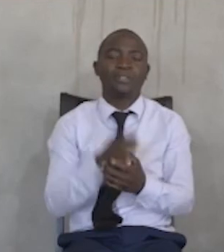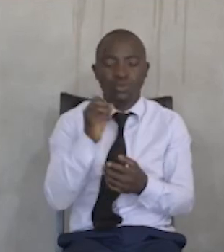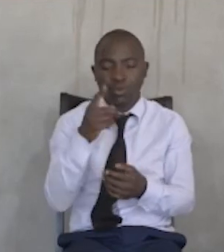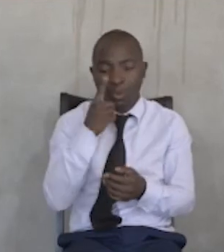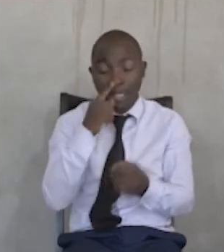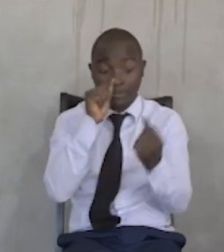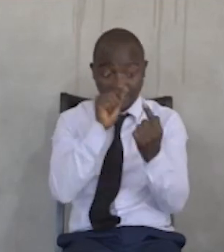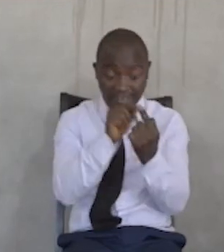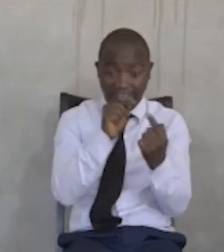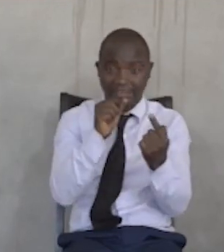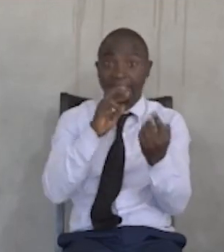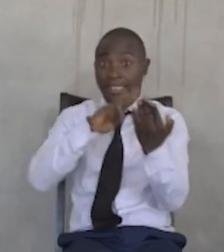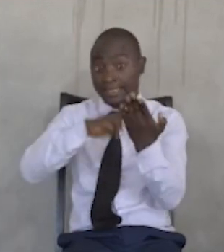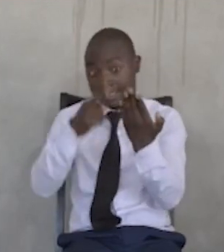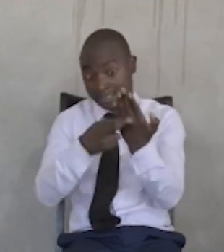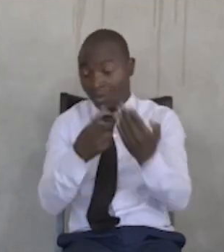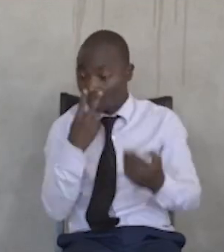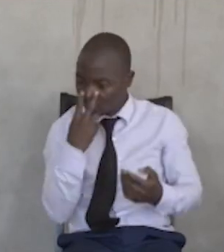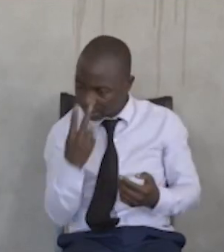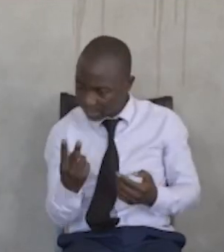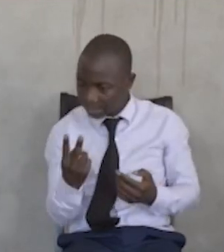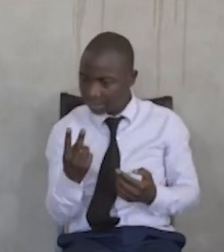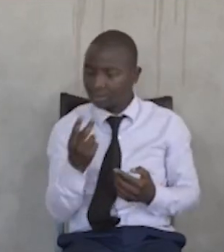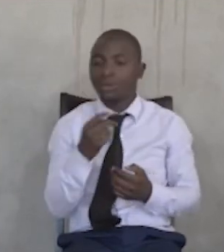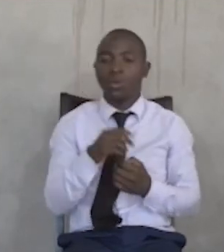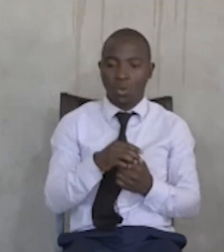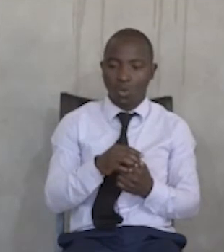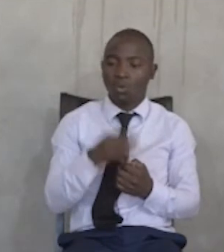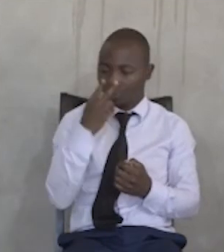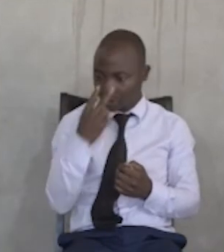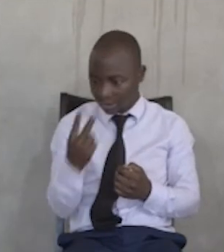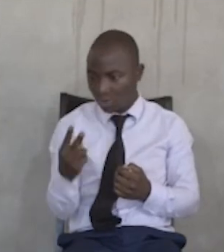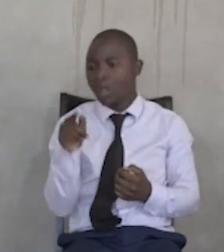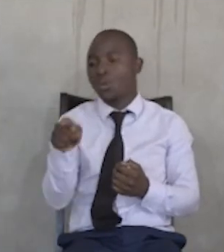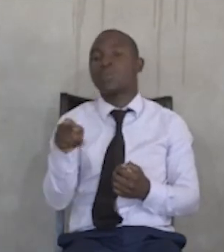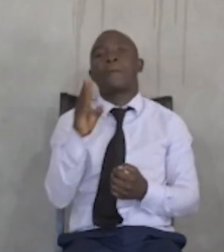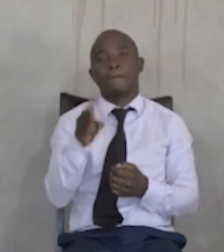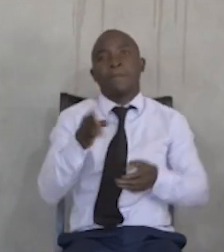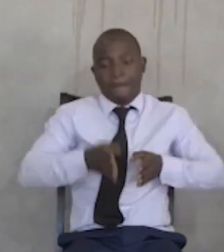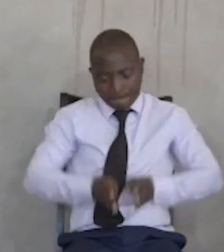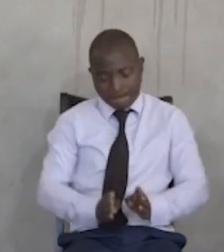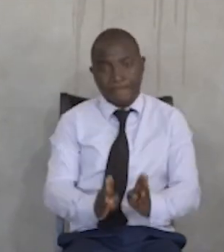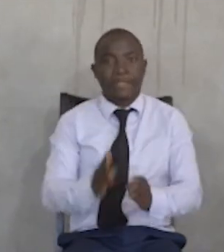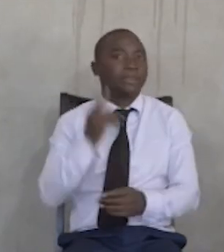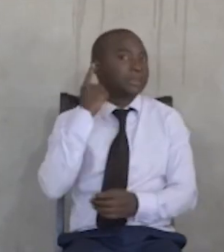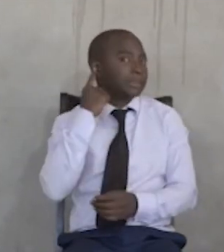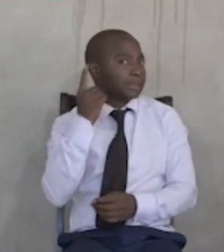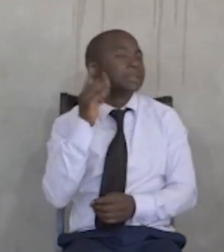who has been born with some sensorineural hearing loss. We